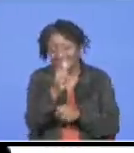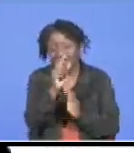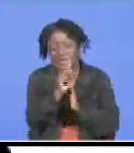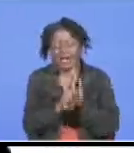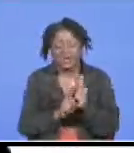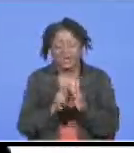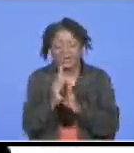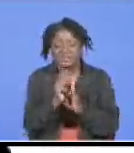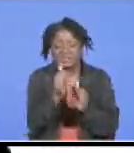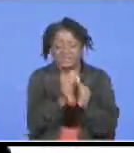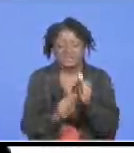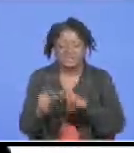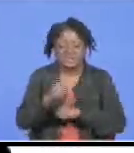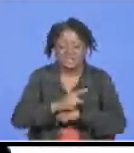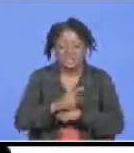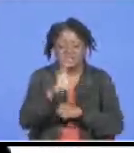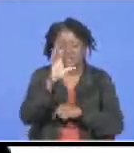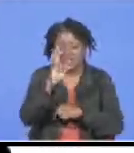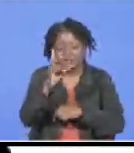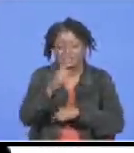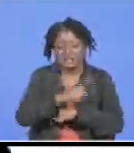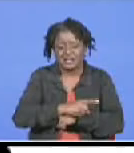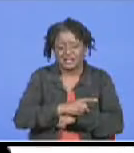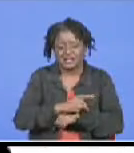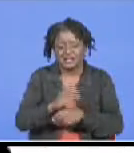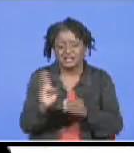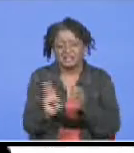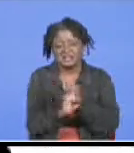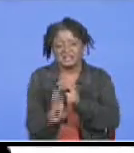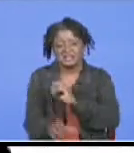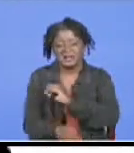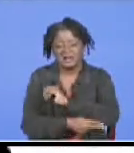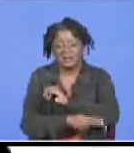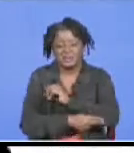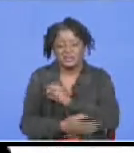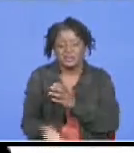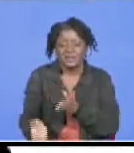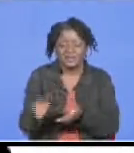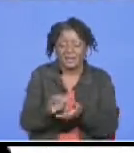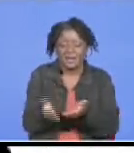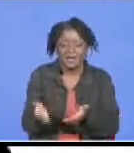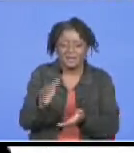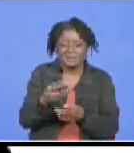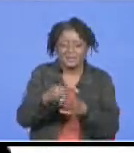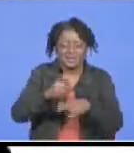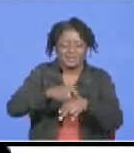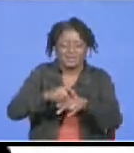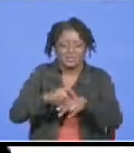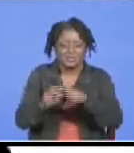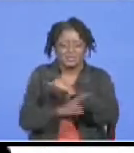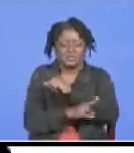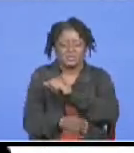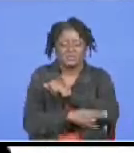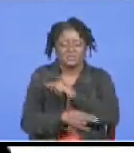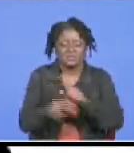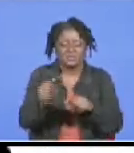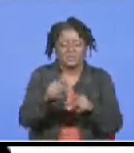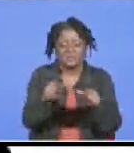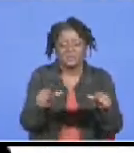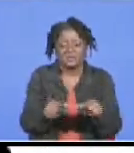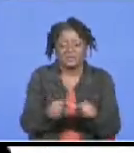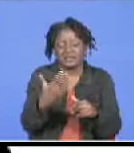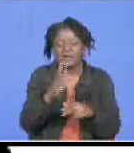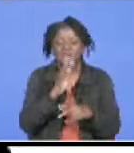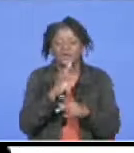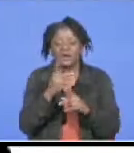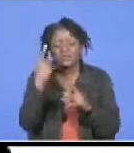hours a day, 7 days a week. Debris is being piled at this temporary dump site in Spring City. Already there are talks for a contract